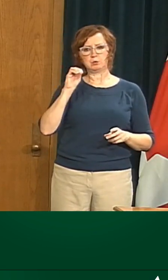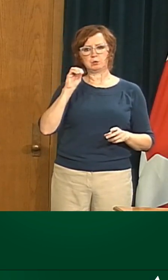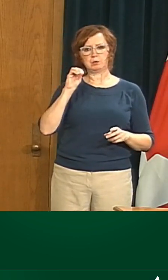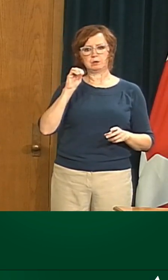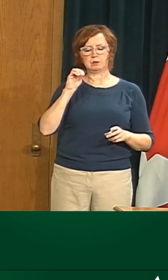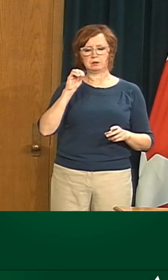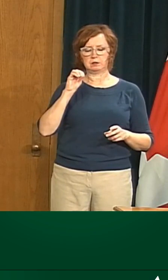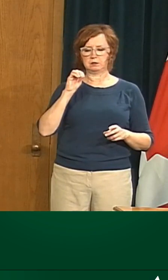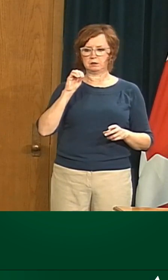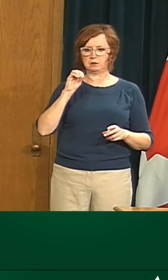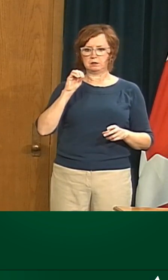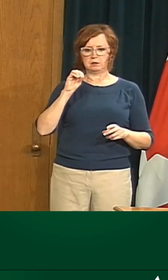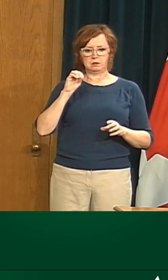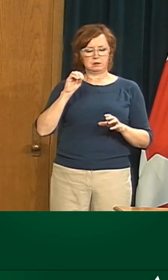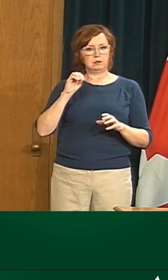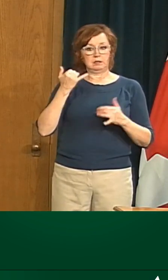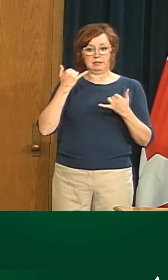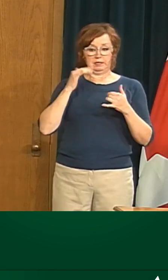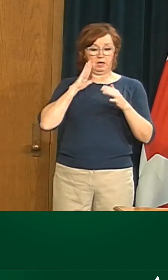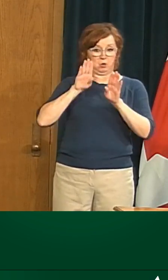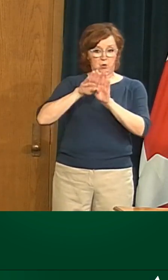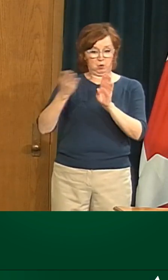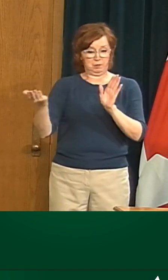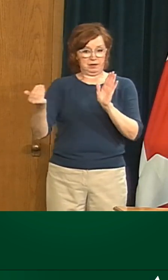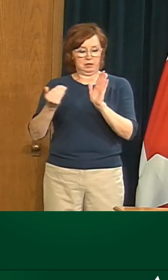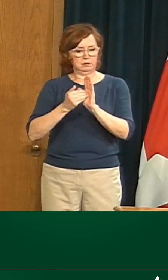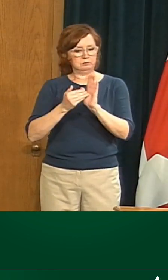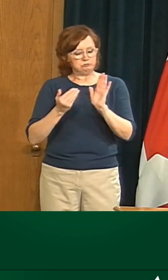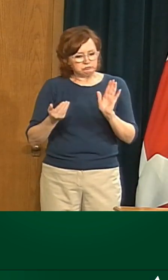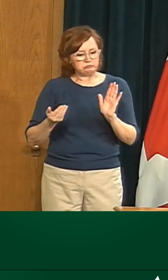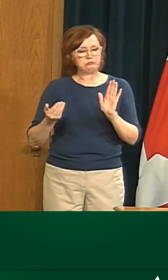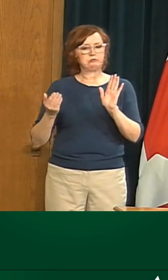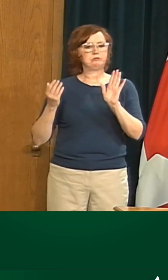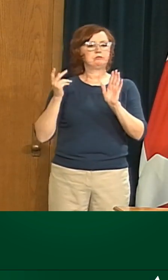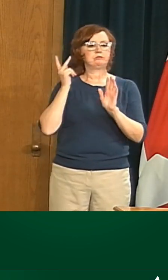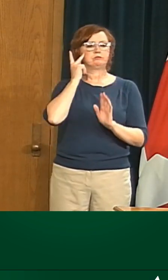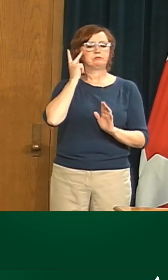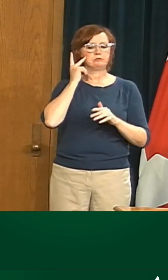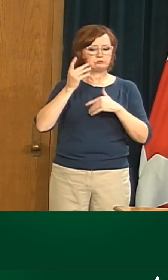back into production, that they'll have the support of this government and the SHA